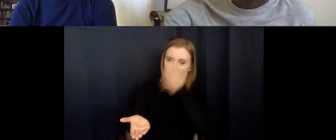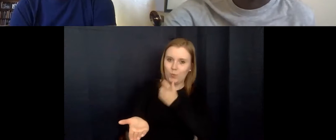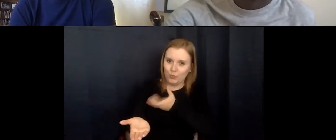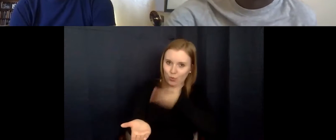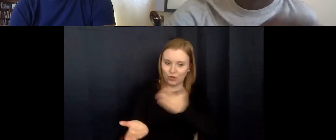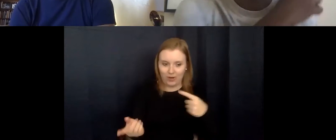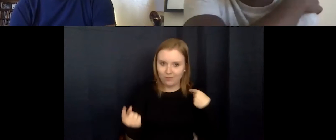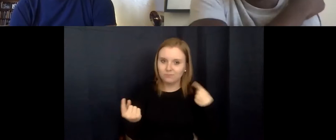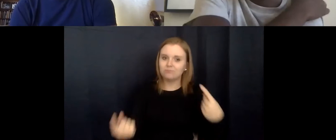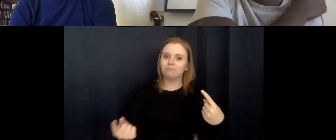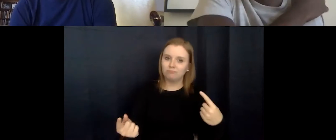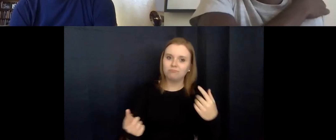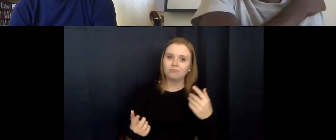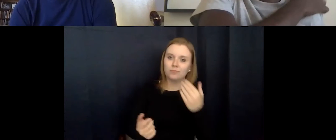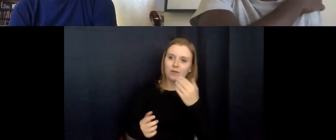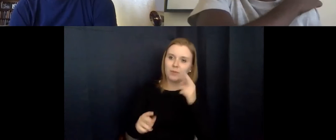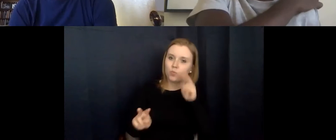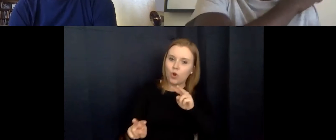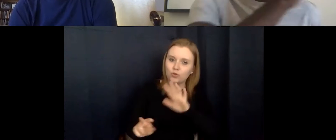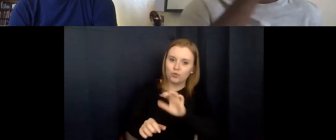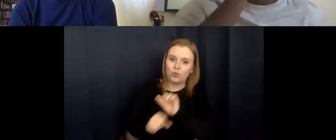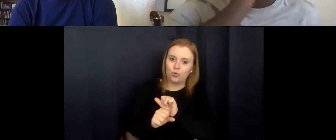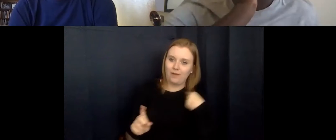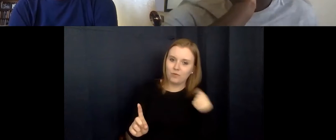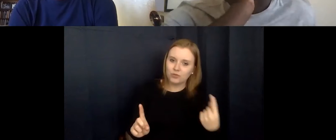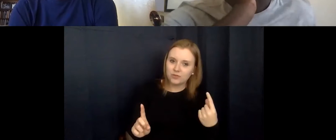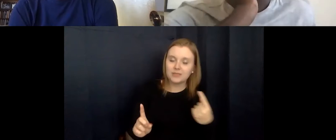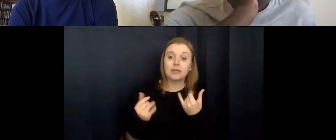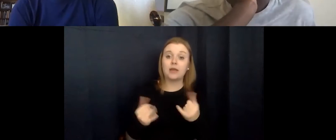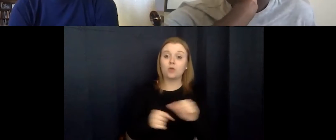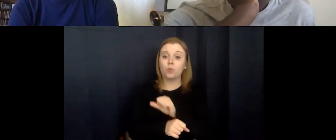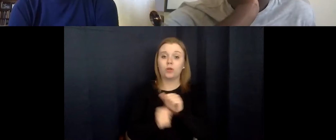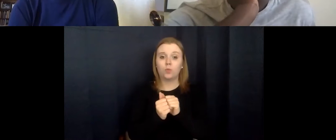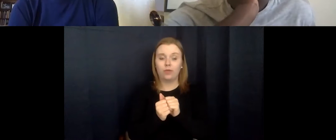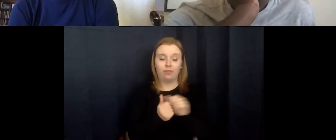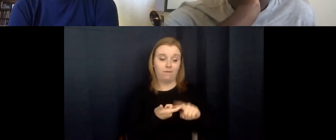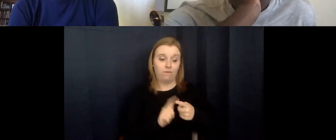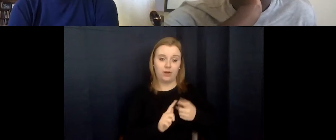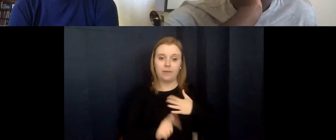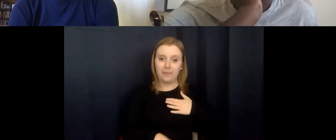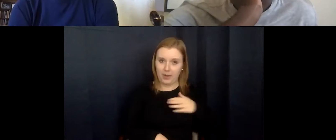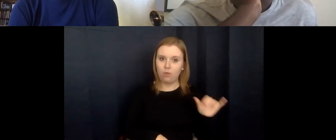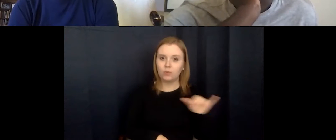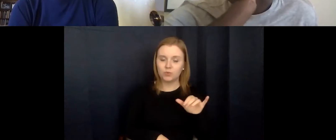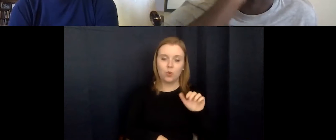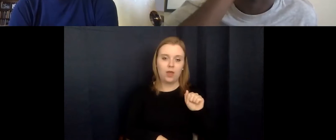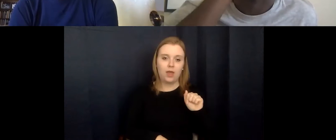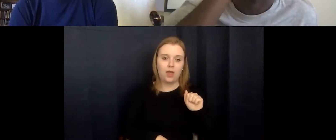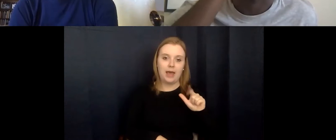of tracking your work since then. And you're working now with a friend of mine, also Alice